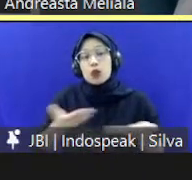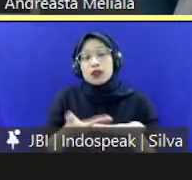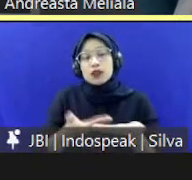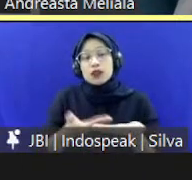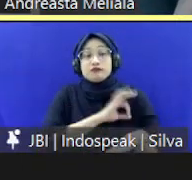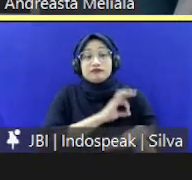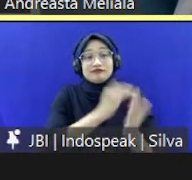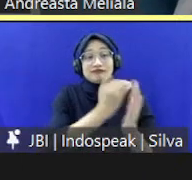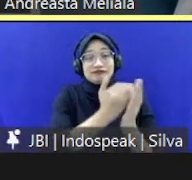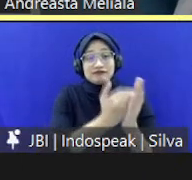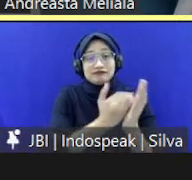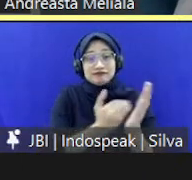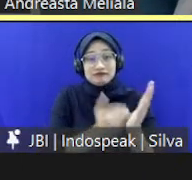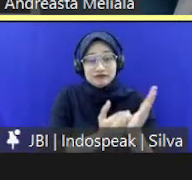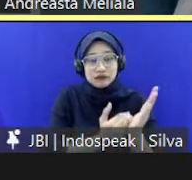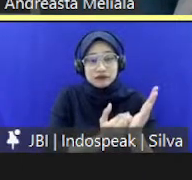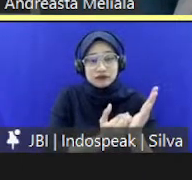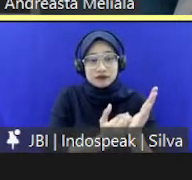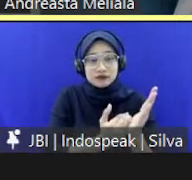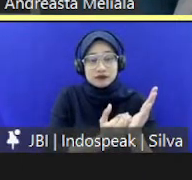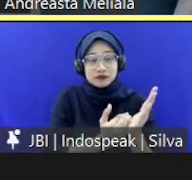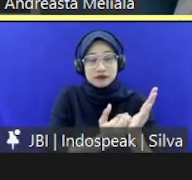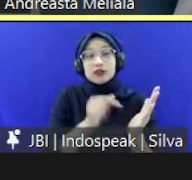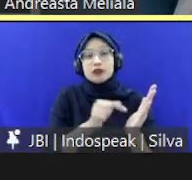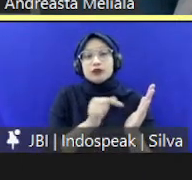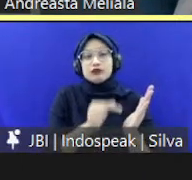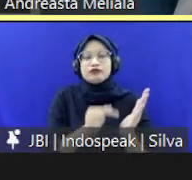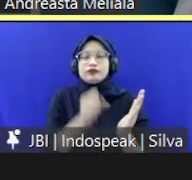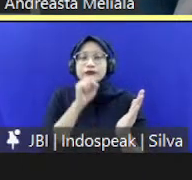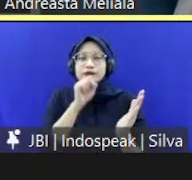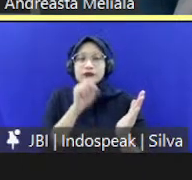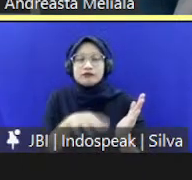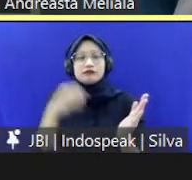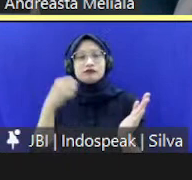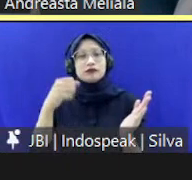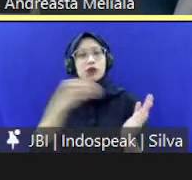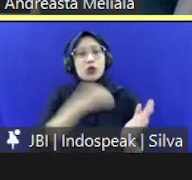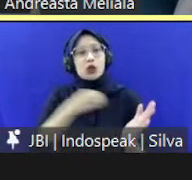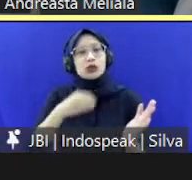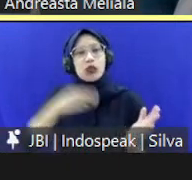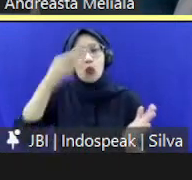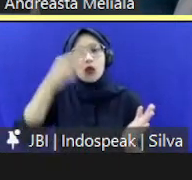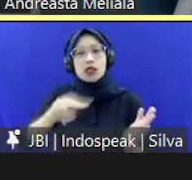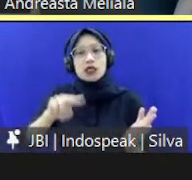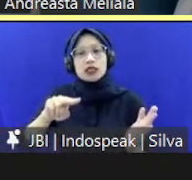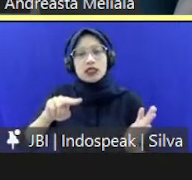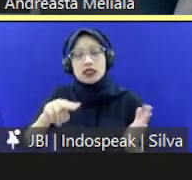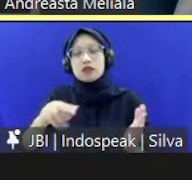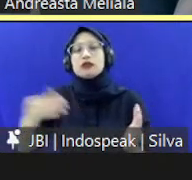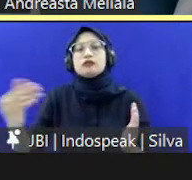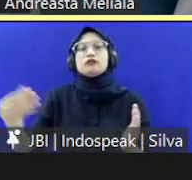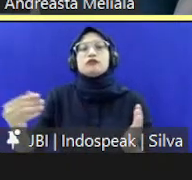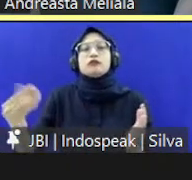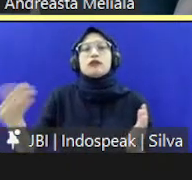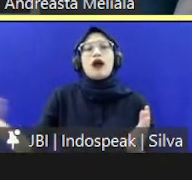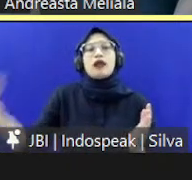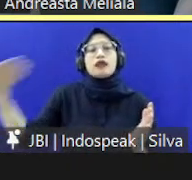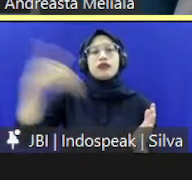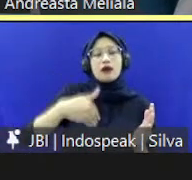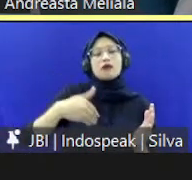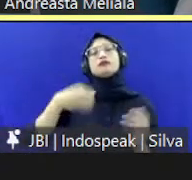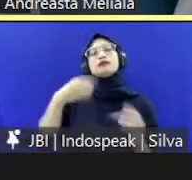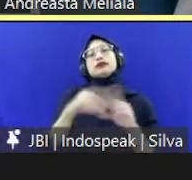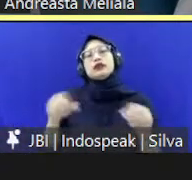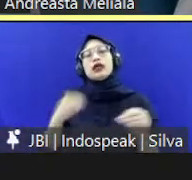work in Indonesia because of a lot of requirement or conditions. And also